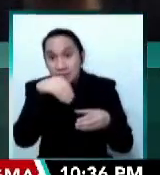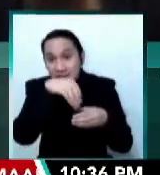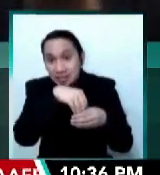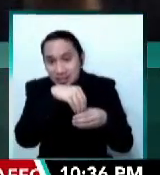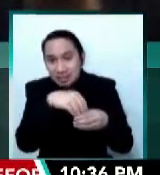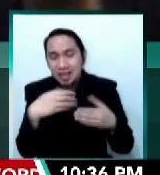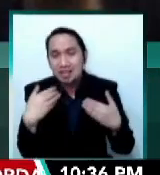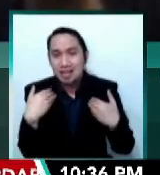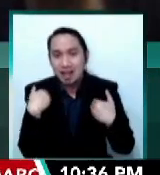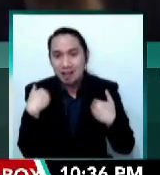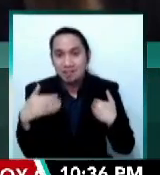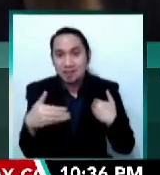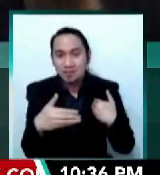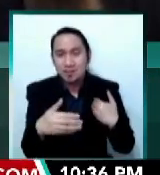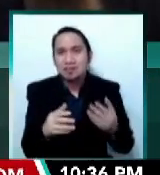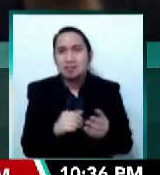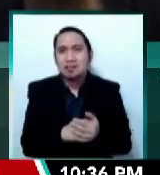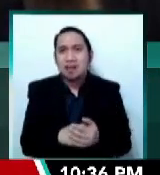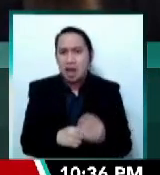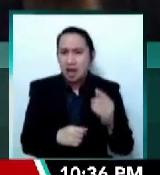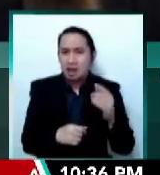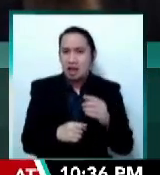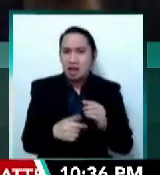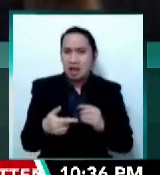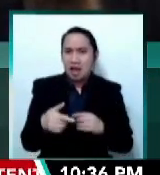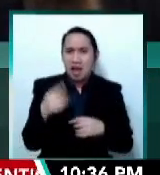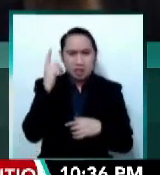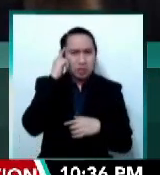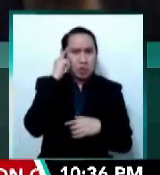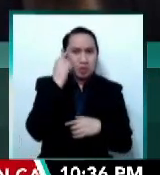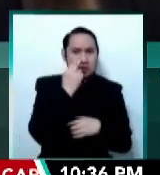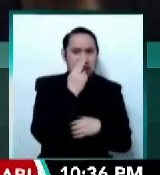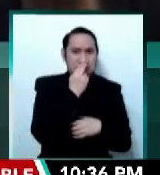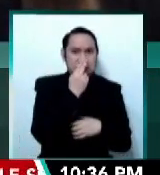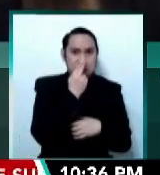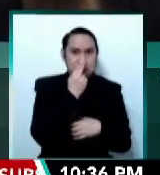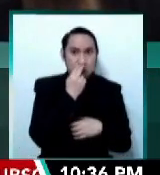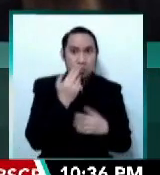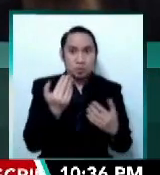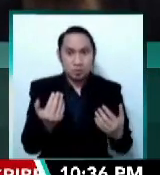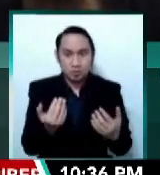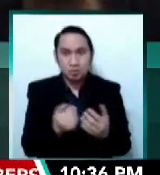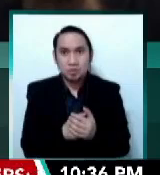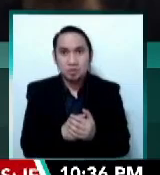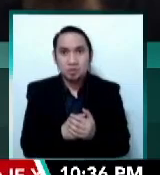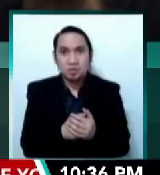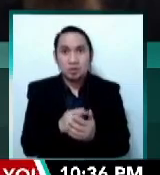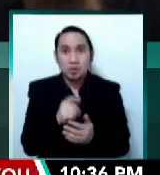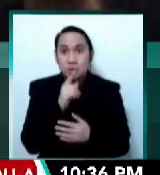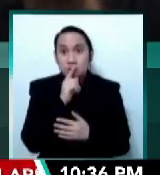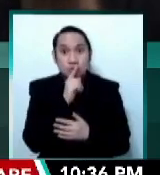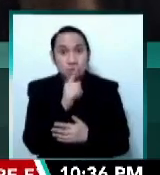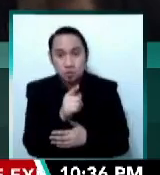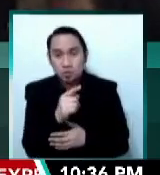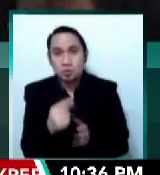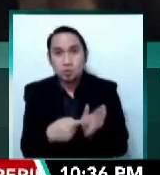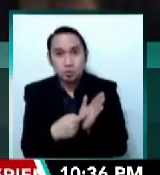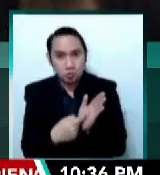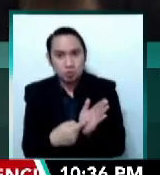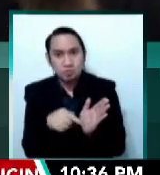was just a joke. And then it turned out that this May, she really showed me the site. And